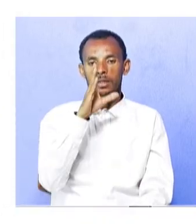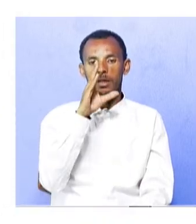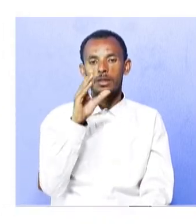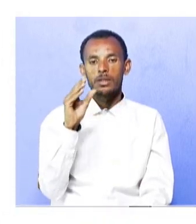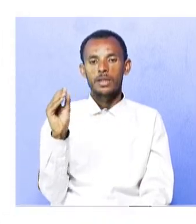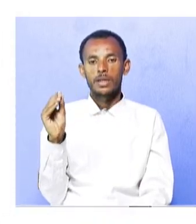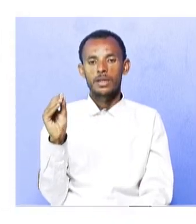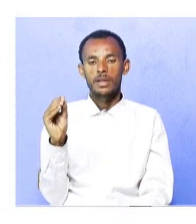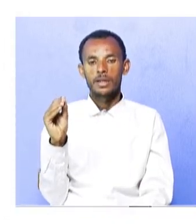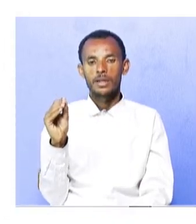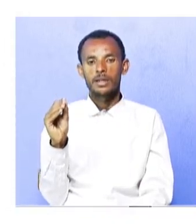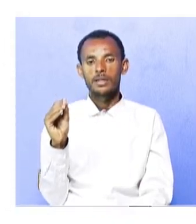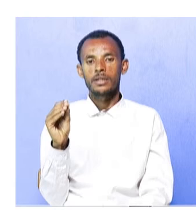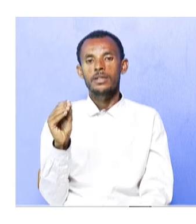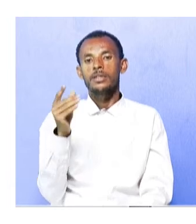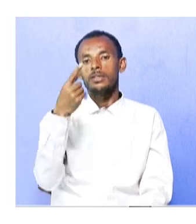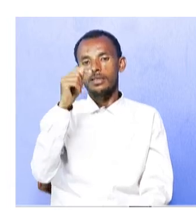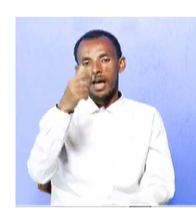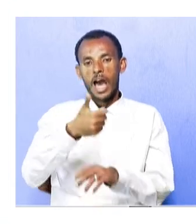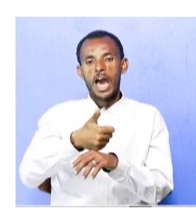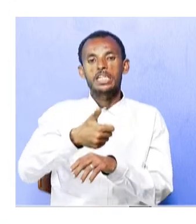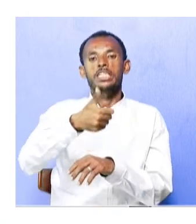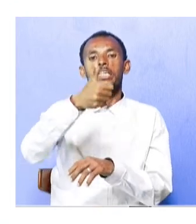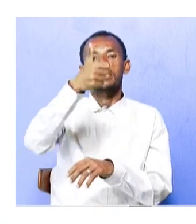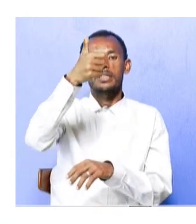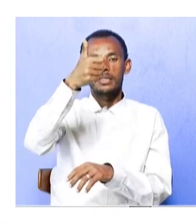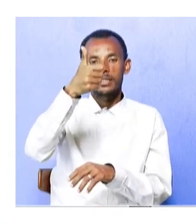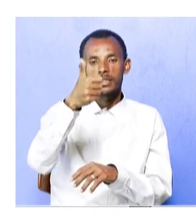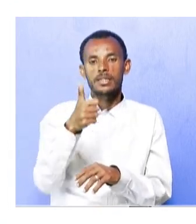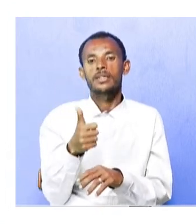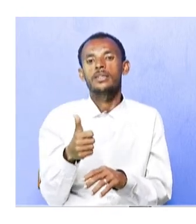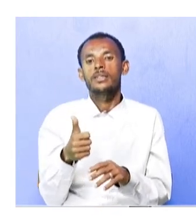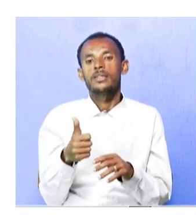and the adjacent segment,